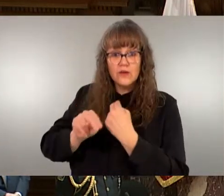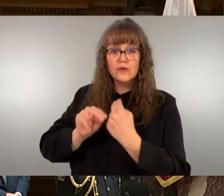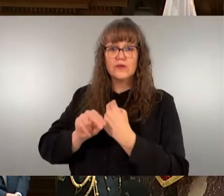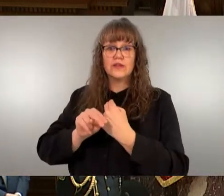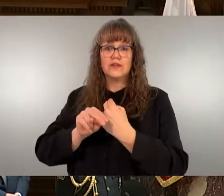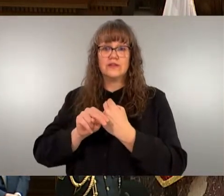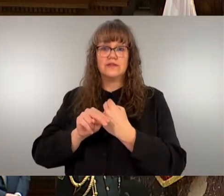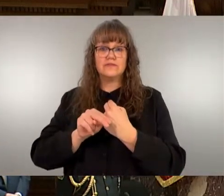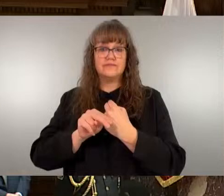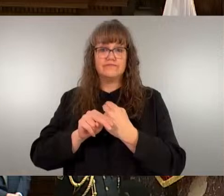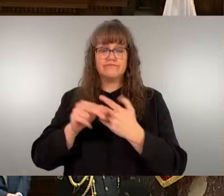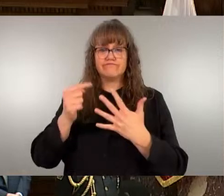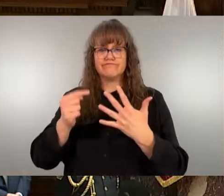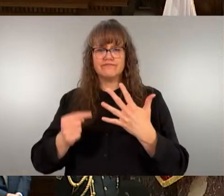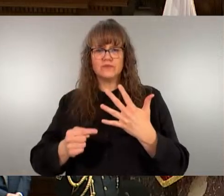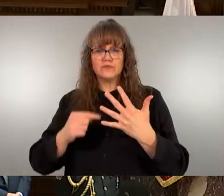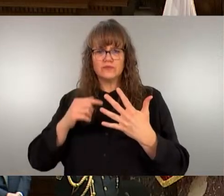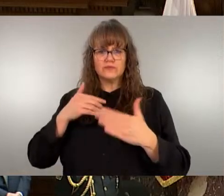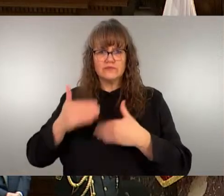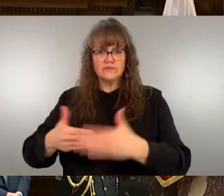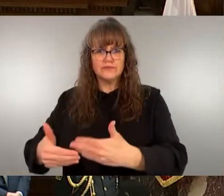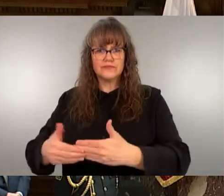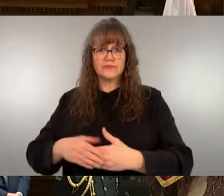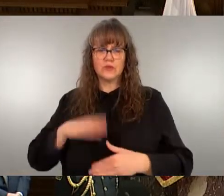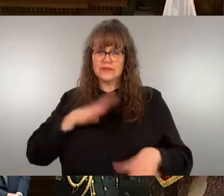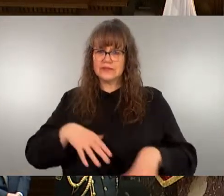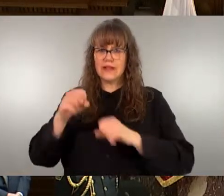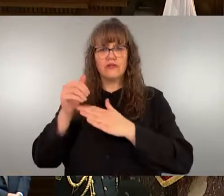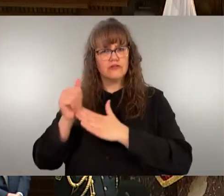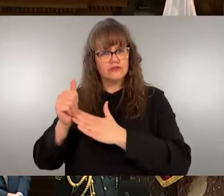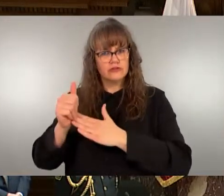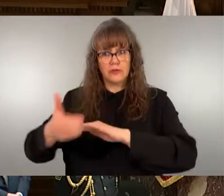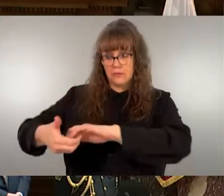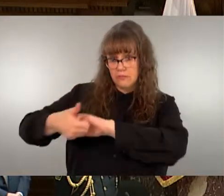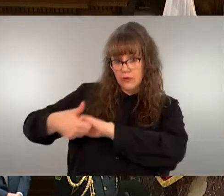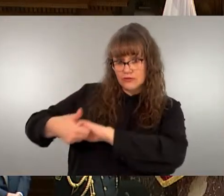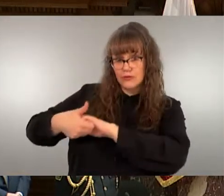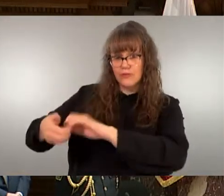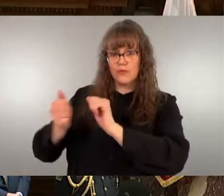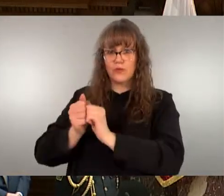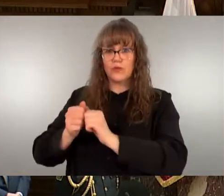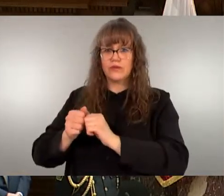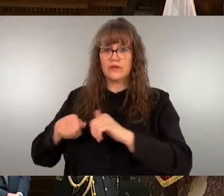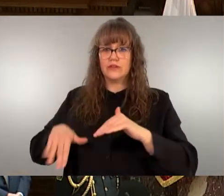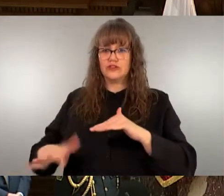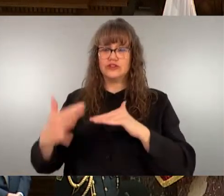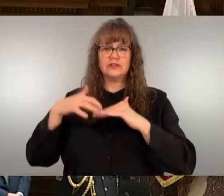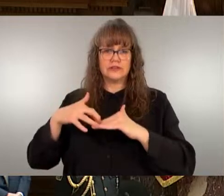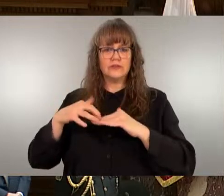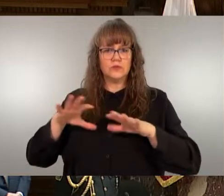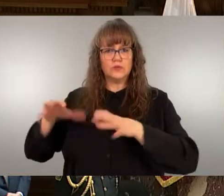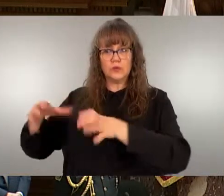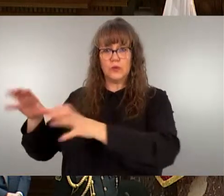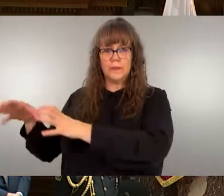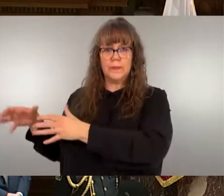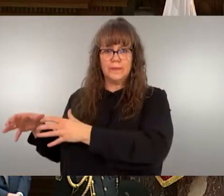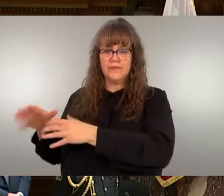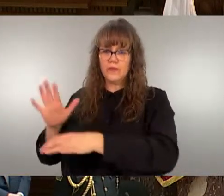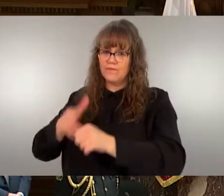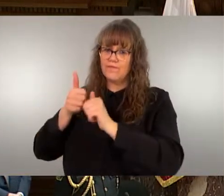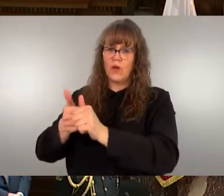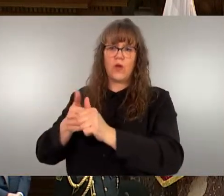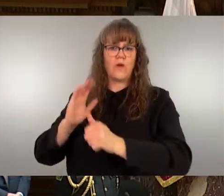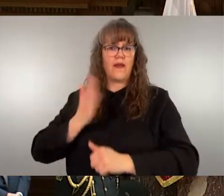in partnership with First Nations, underline our commitment to meaningful reconciliation with Indigenous peoples.